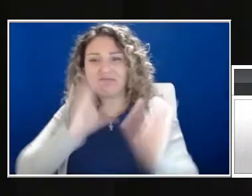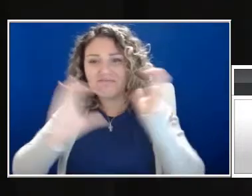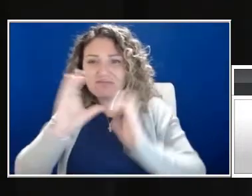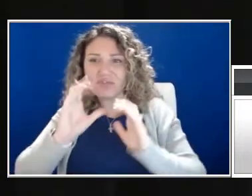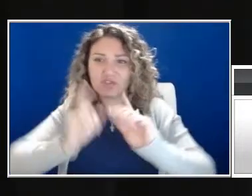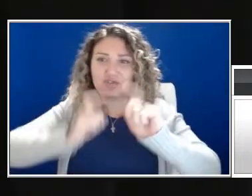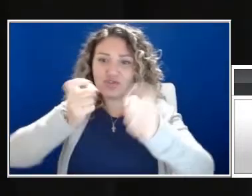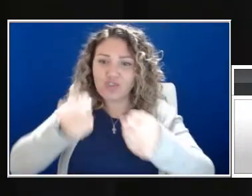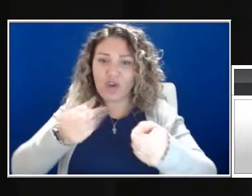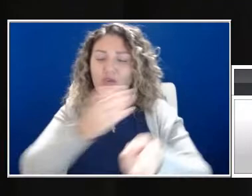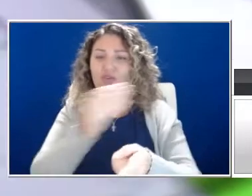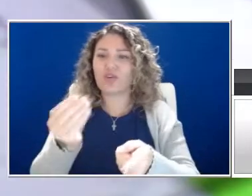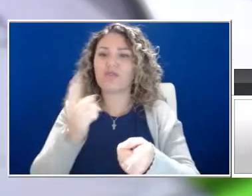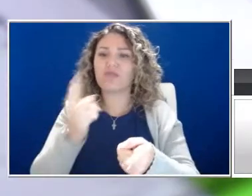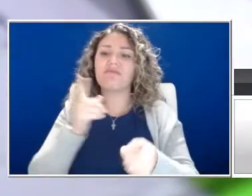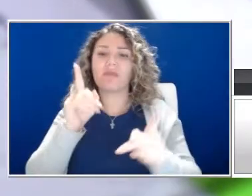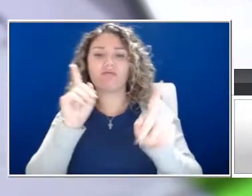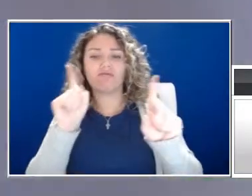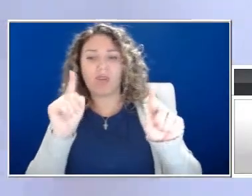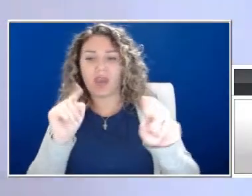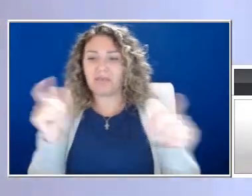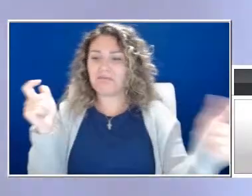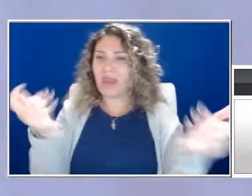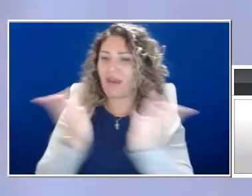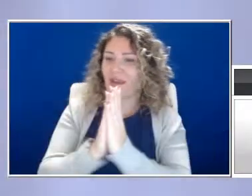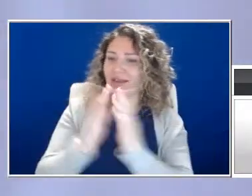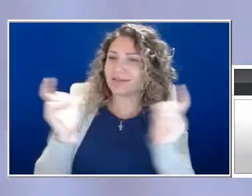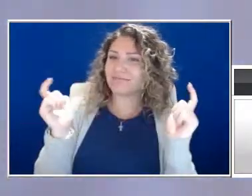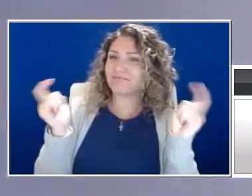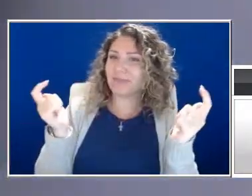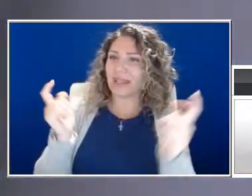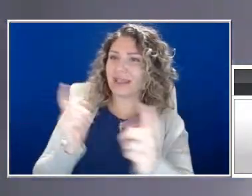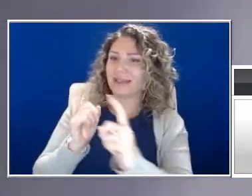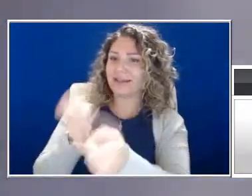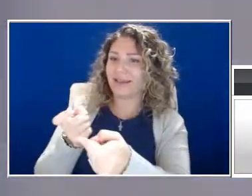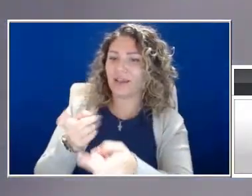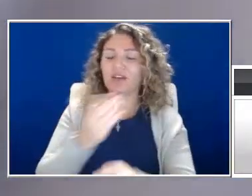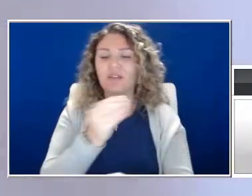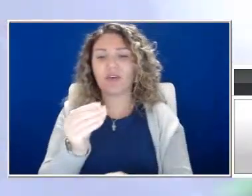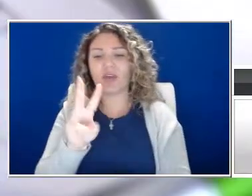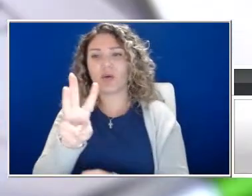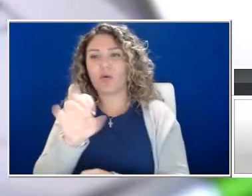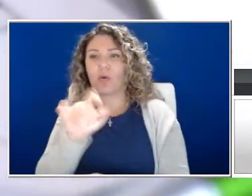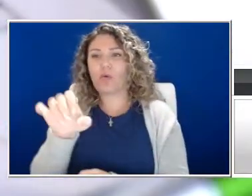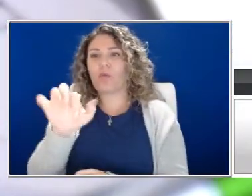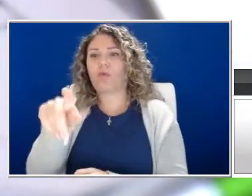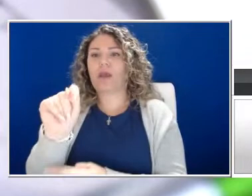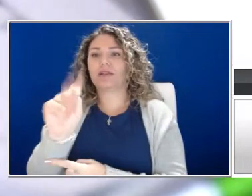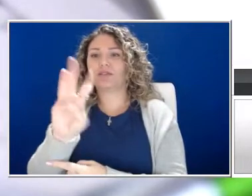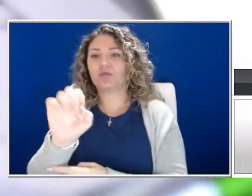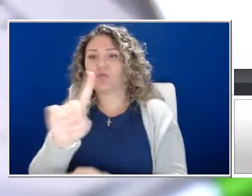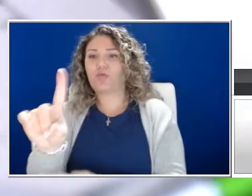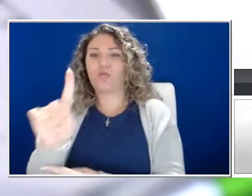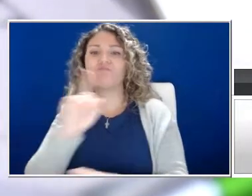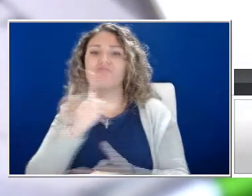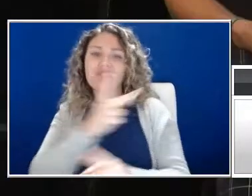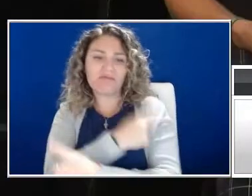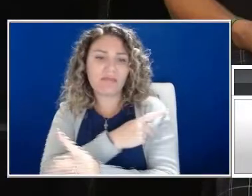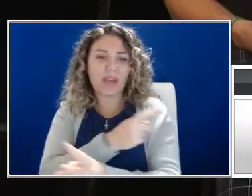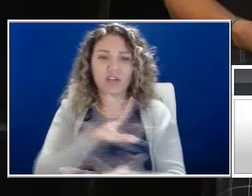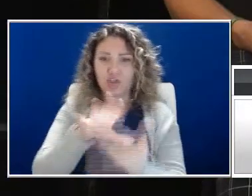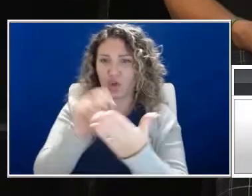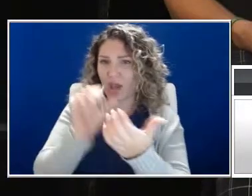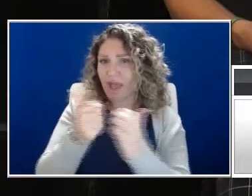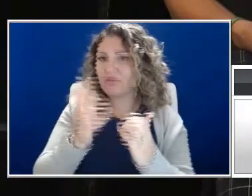Big Ask Big Give this weekend at the health system's Westwood campus. During this event, patients learned how to talk to friends and family about